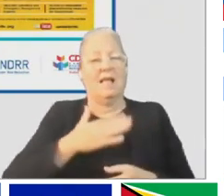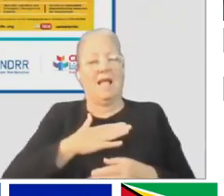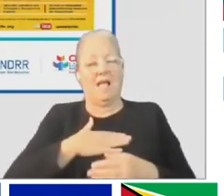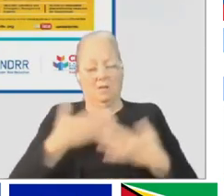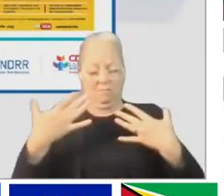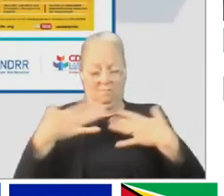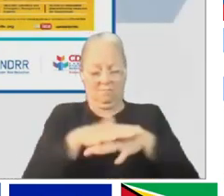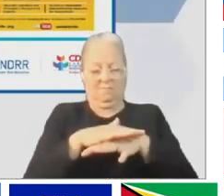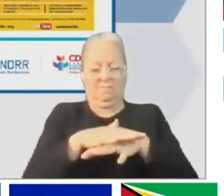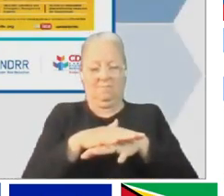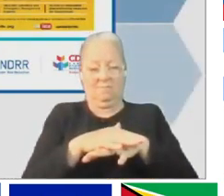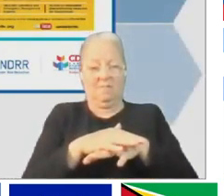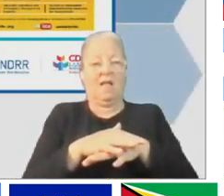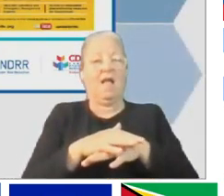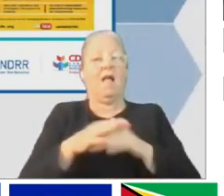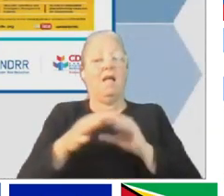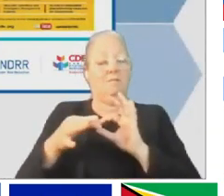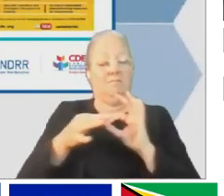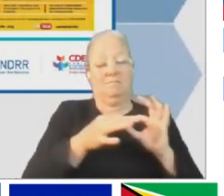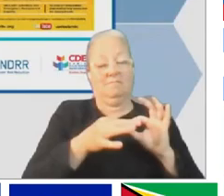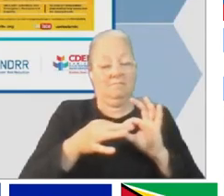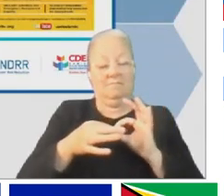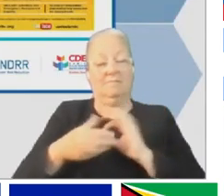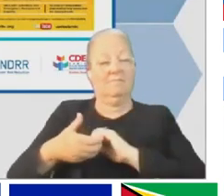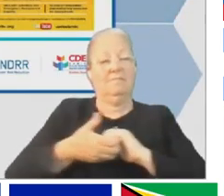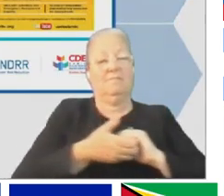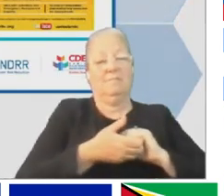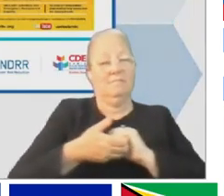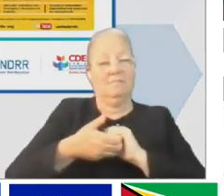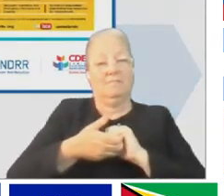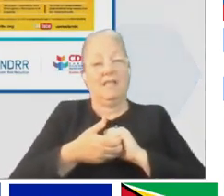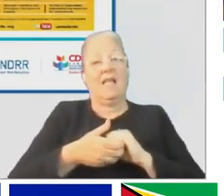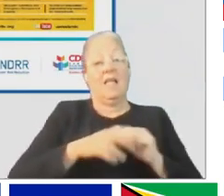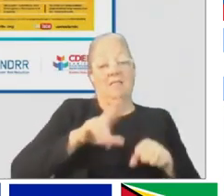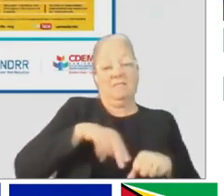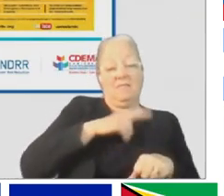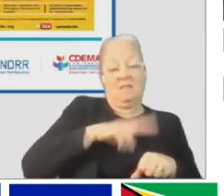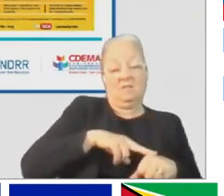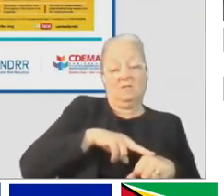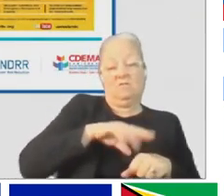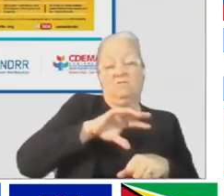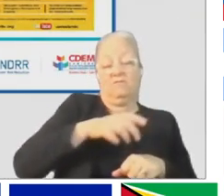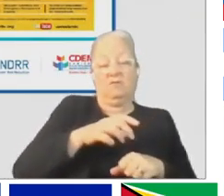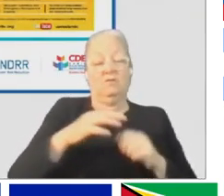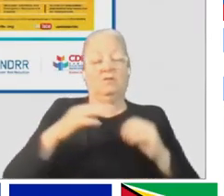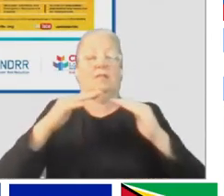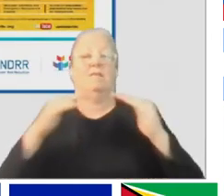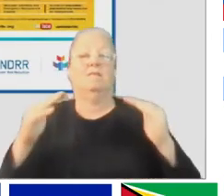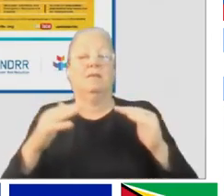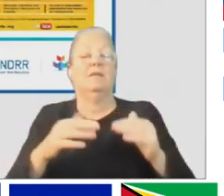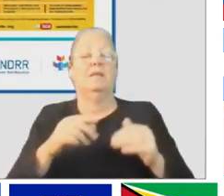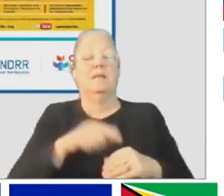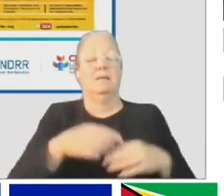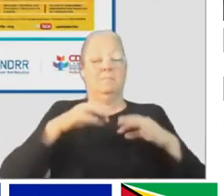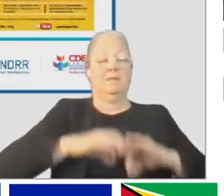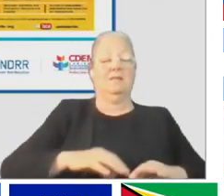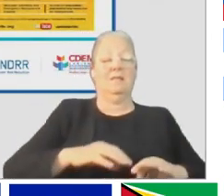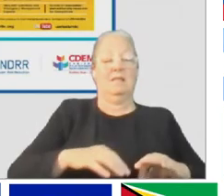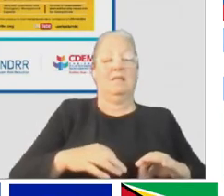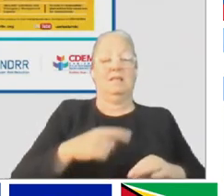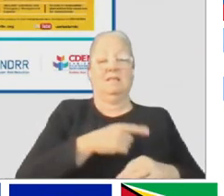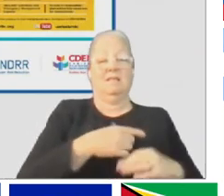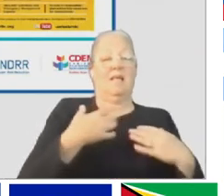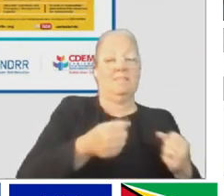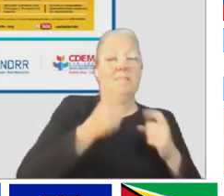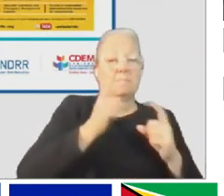and coordination at the national level and at the regional level. Our sectors need to be strong. The Ministry of Health sector needs to be strengthened. Many other sectors need to